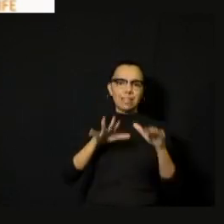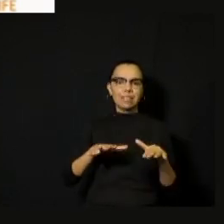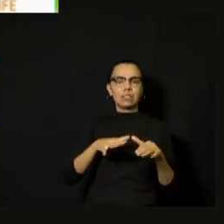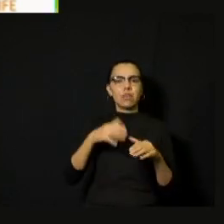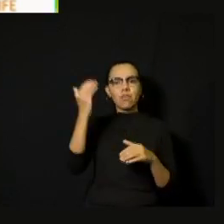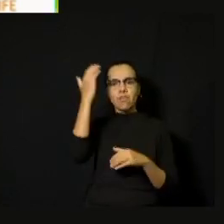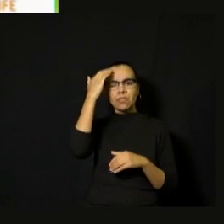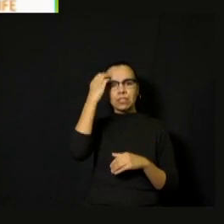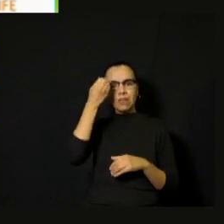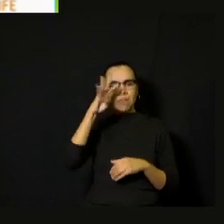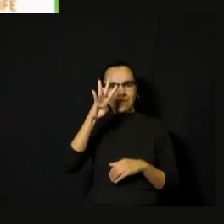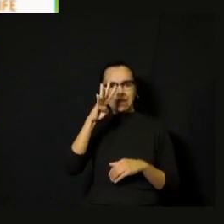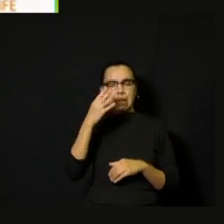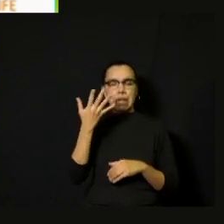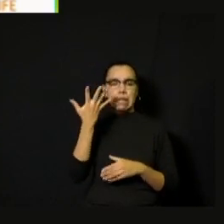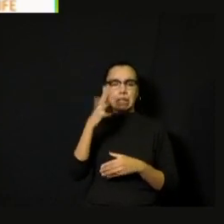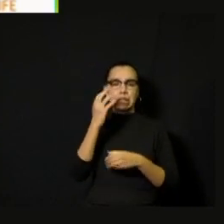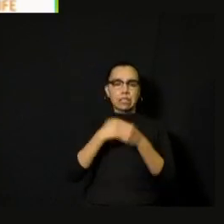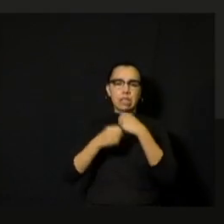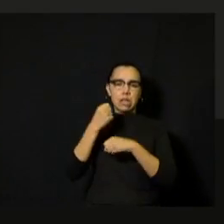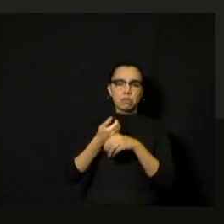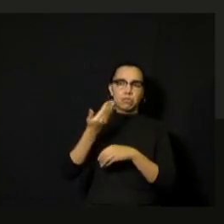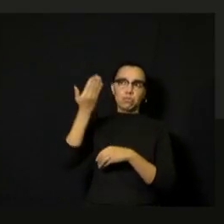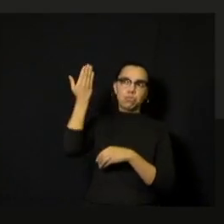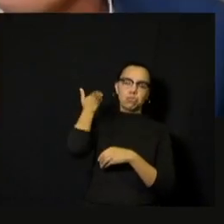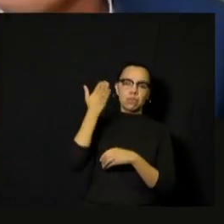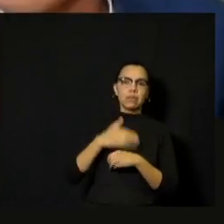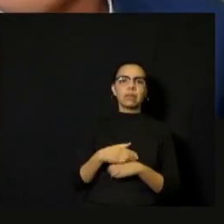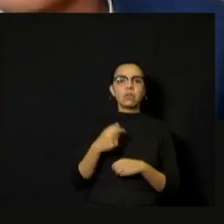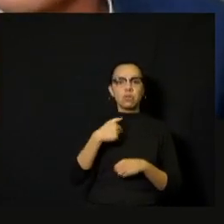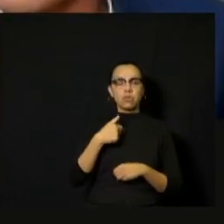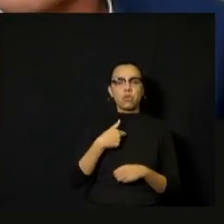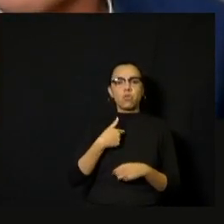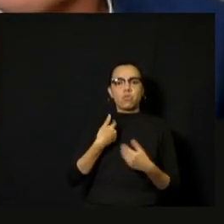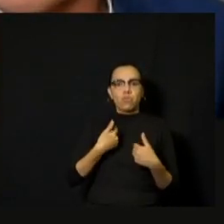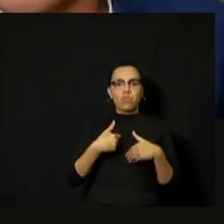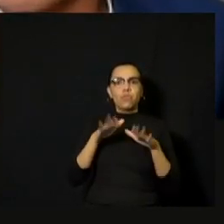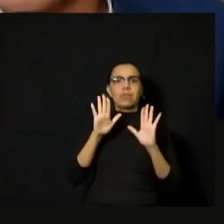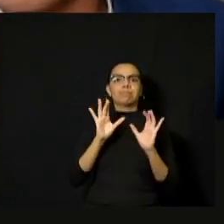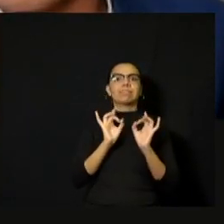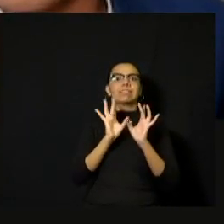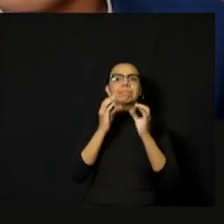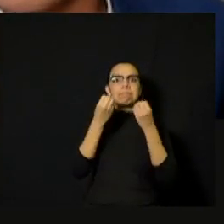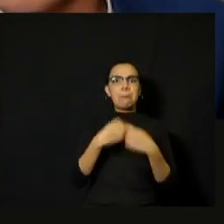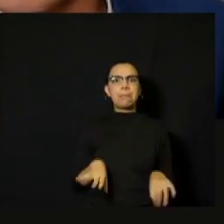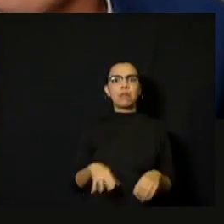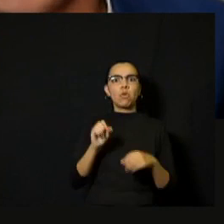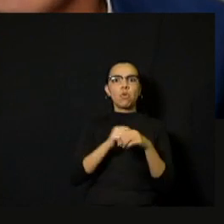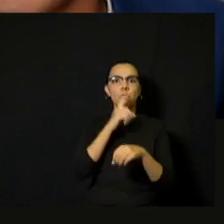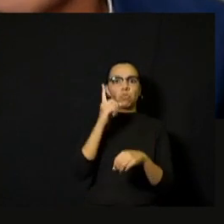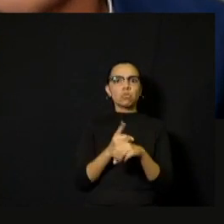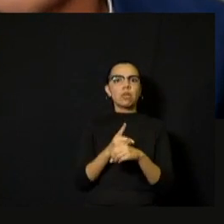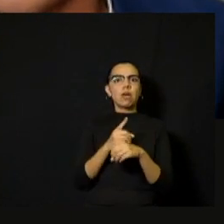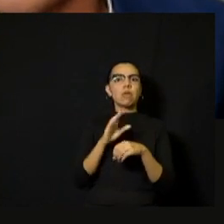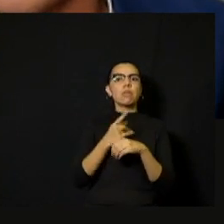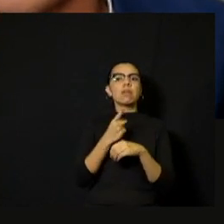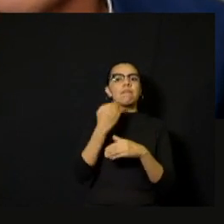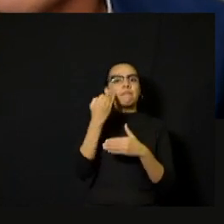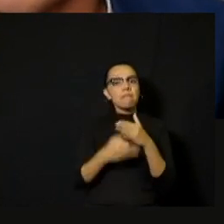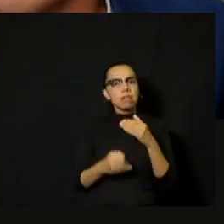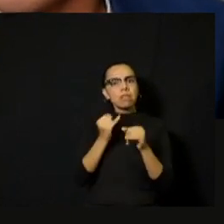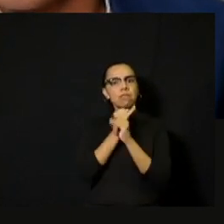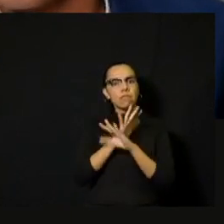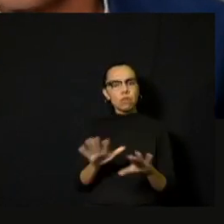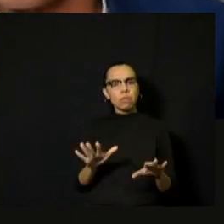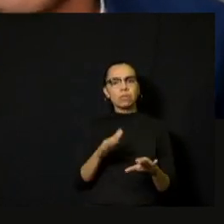10 years ago. I was one of the persons who could have missed the